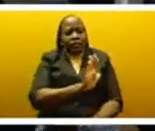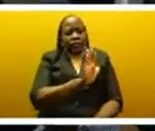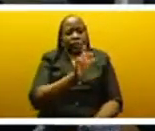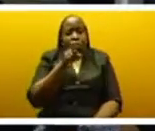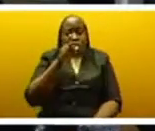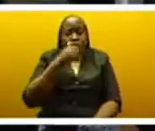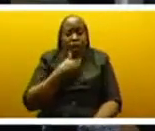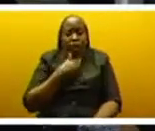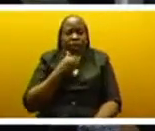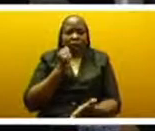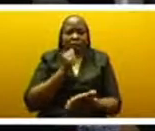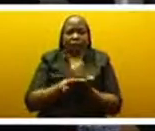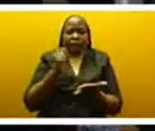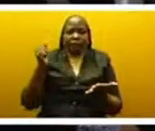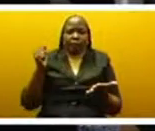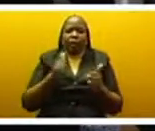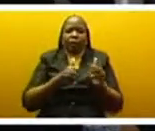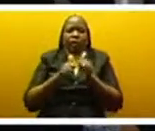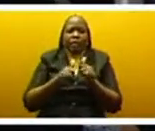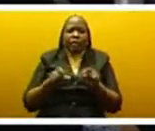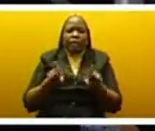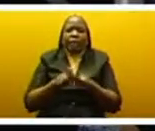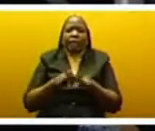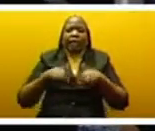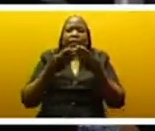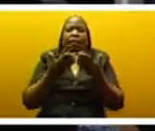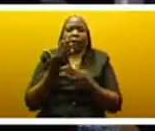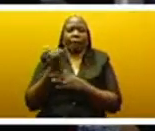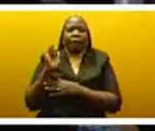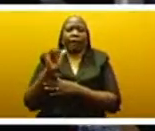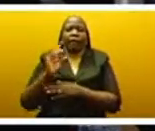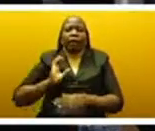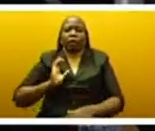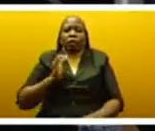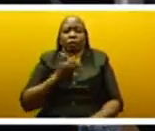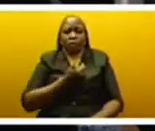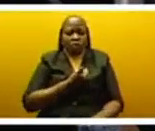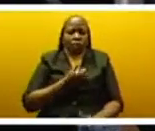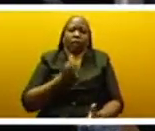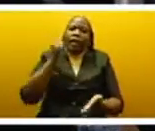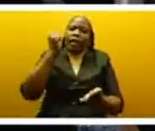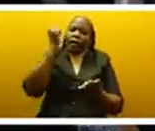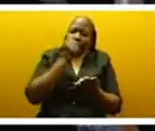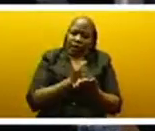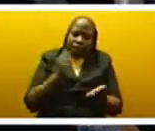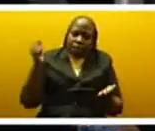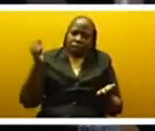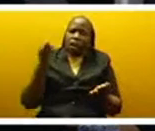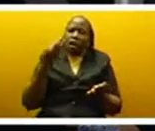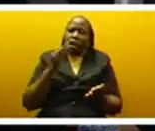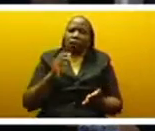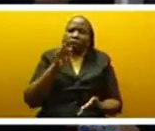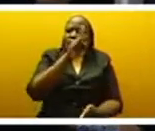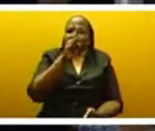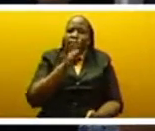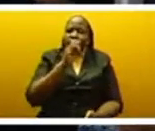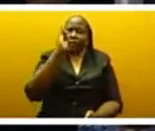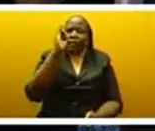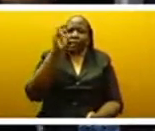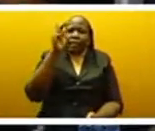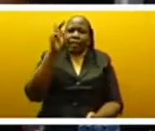an affidavit submitted again by the commission, the affidavit of Nsac Mwololo.